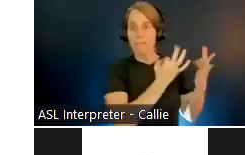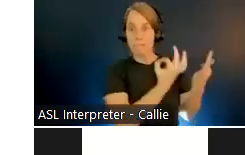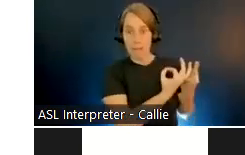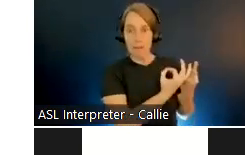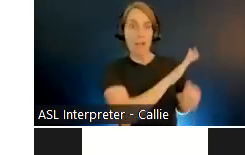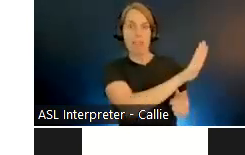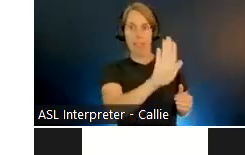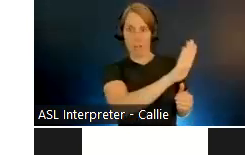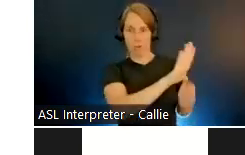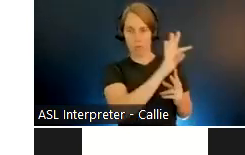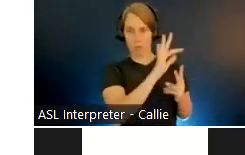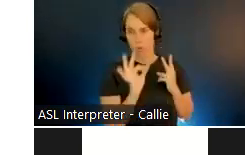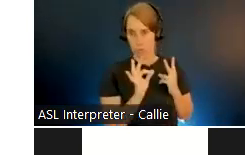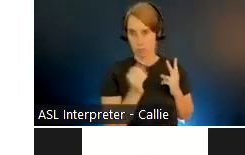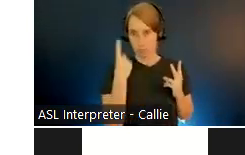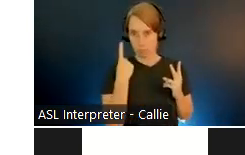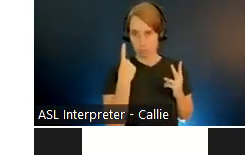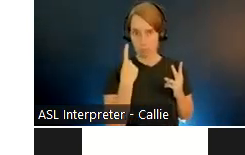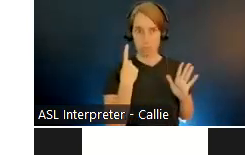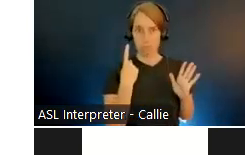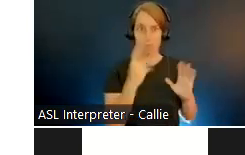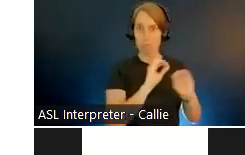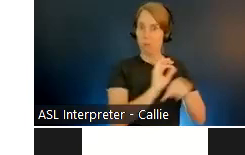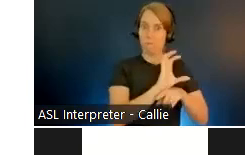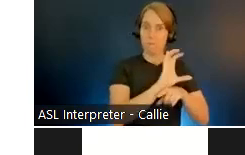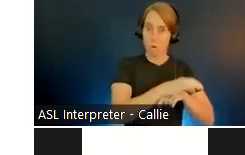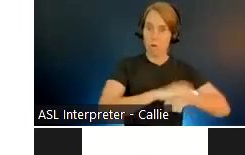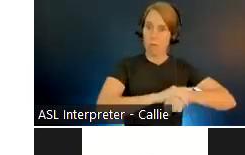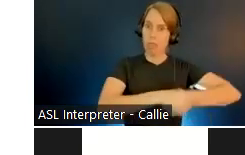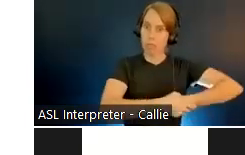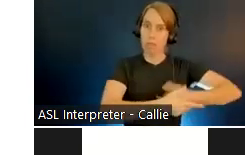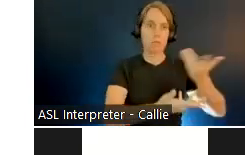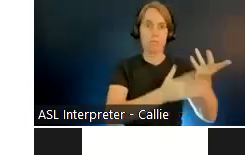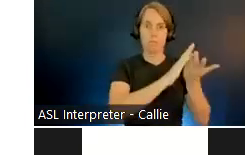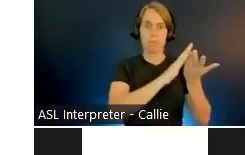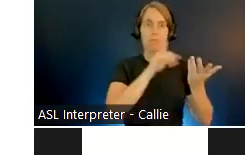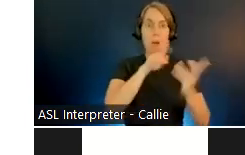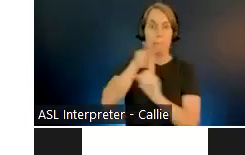else's, about whether to apply for VR services while they're still in school.